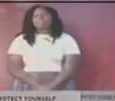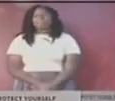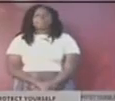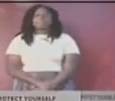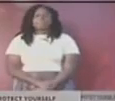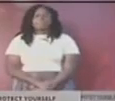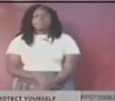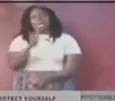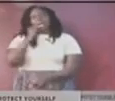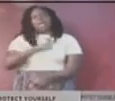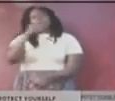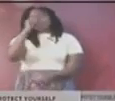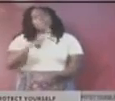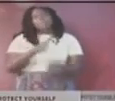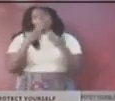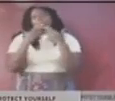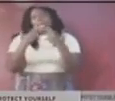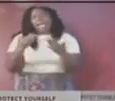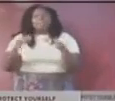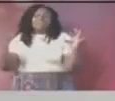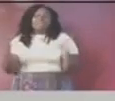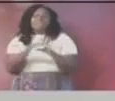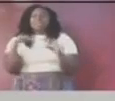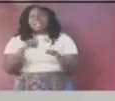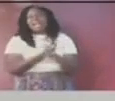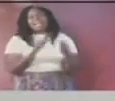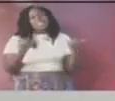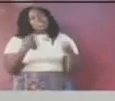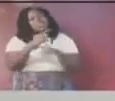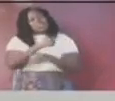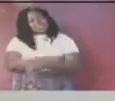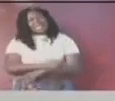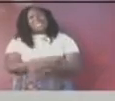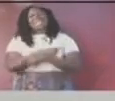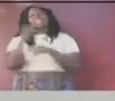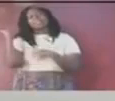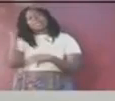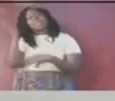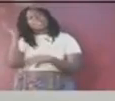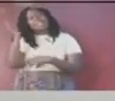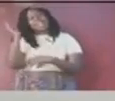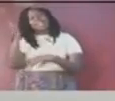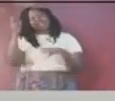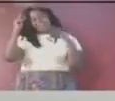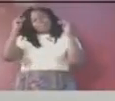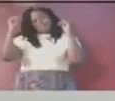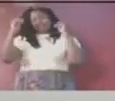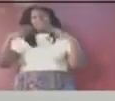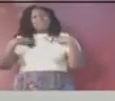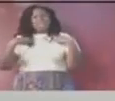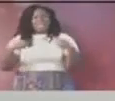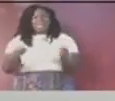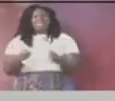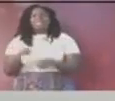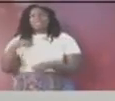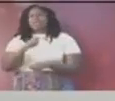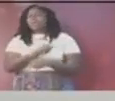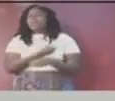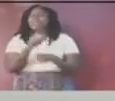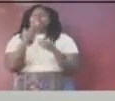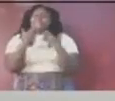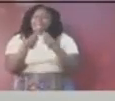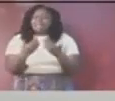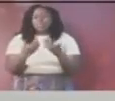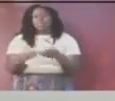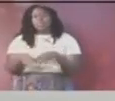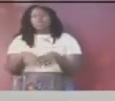Ladies and gentlemen, thank you for joining us for today's media conference. We really do appreciate that you make the time to view these conferences every week. Remember,